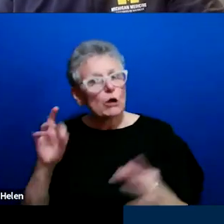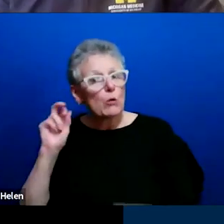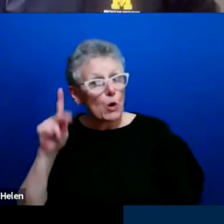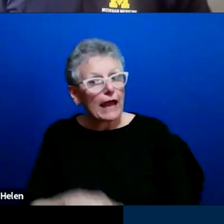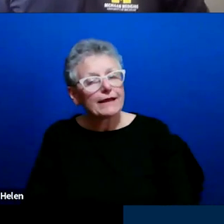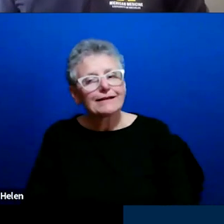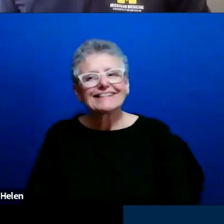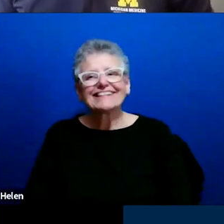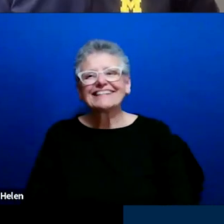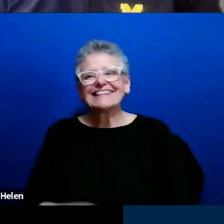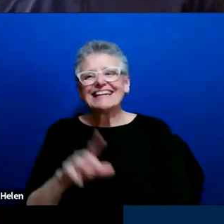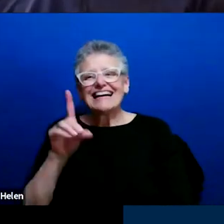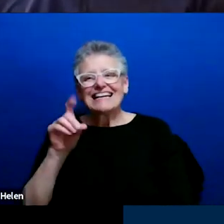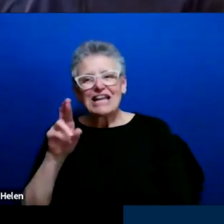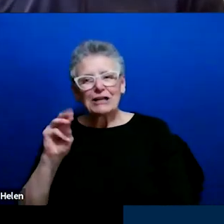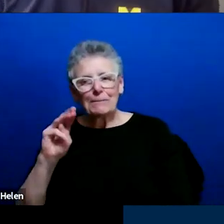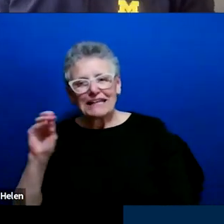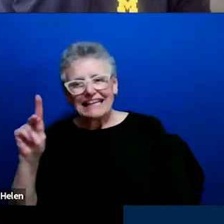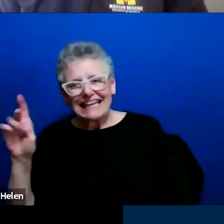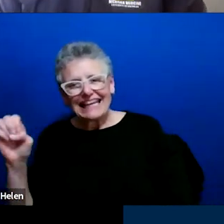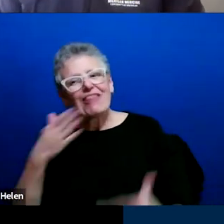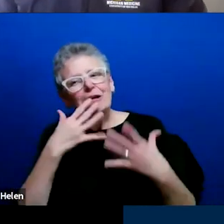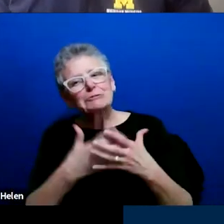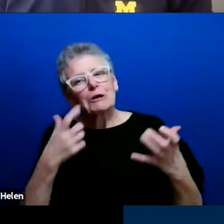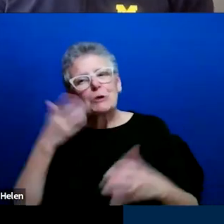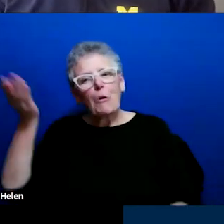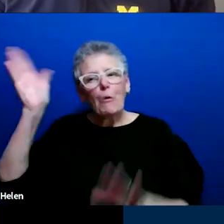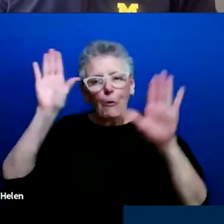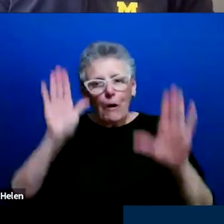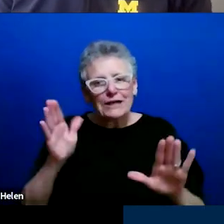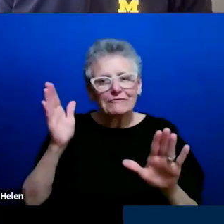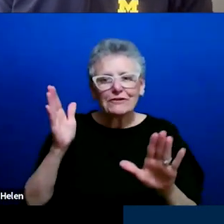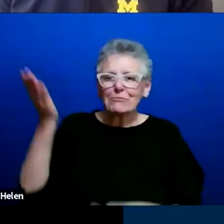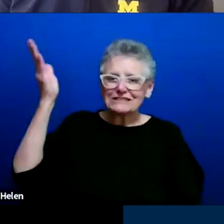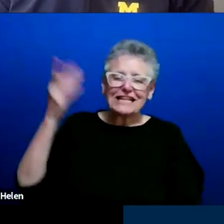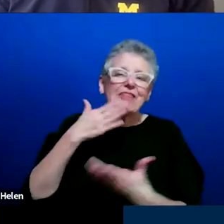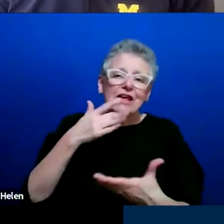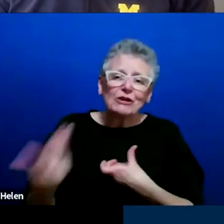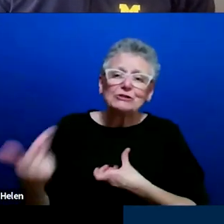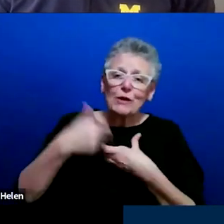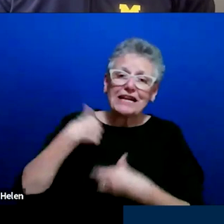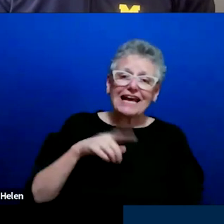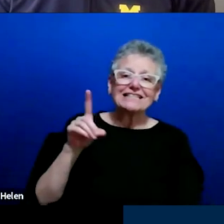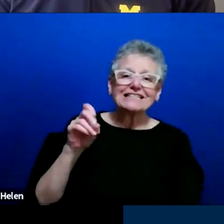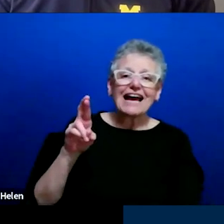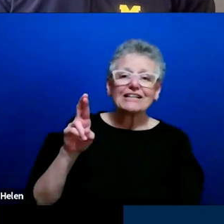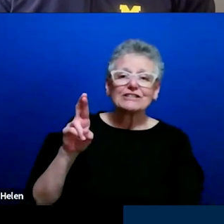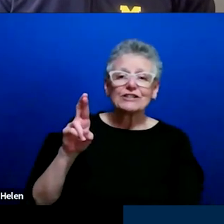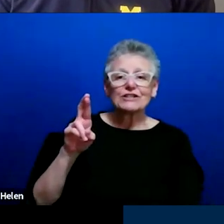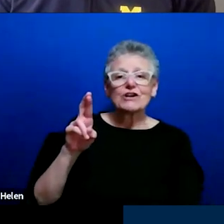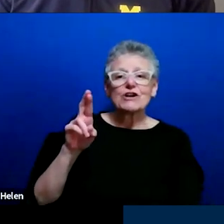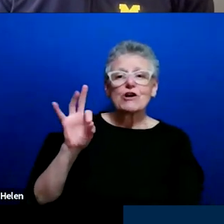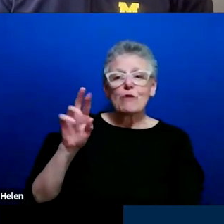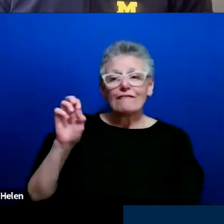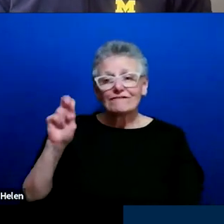Thank you so much. So this was a wonderful presentation. Dr. Ruffin, thank you for joining us. I also want to thank everybody who